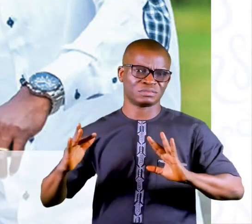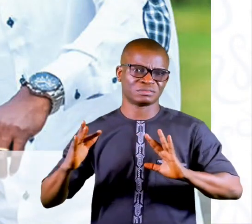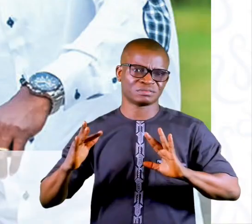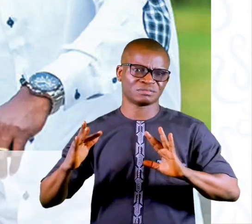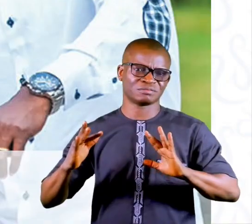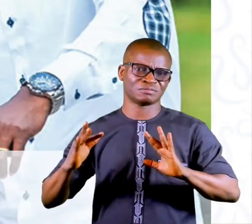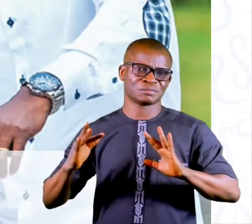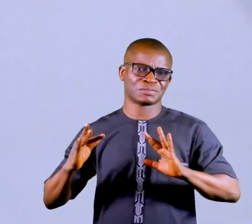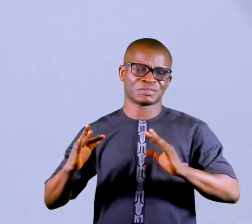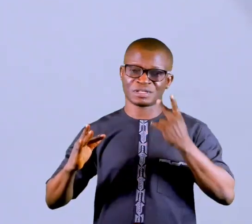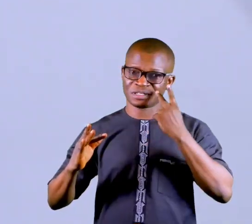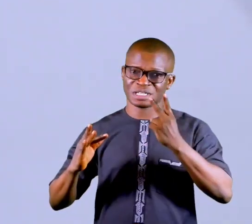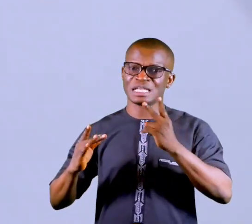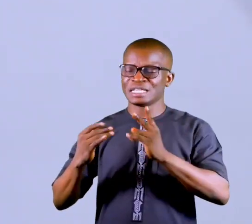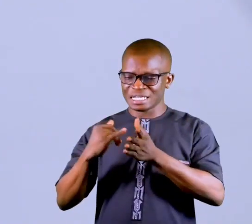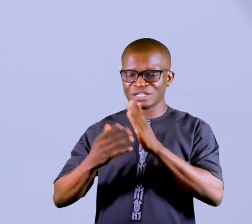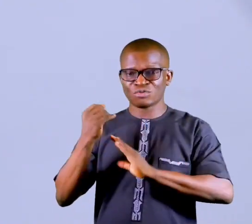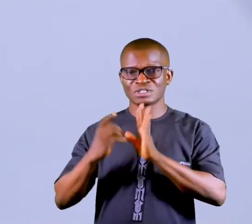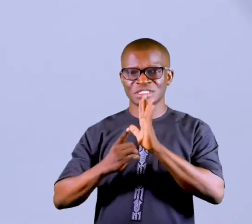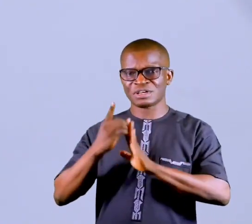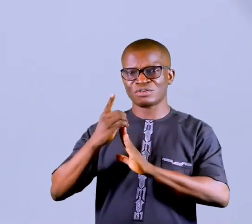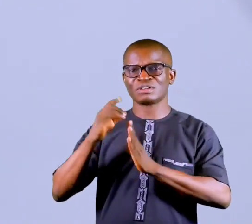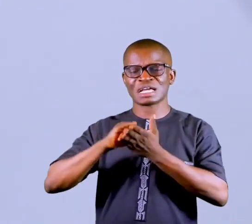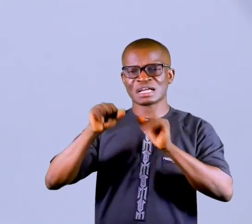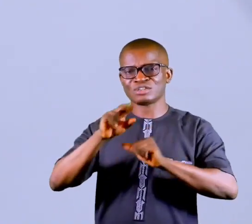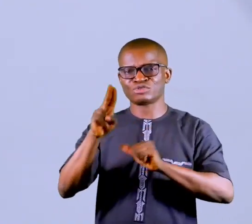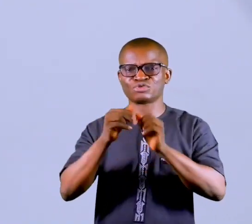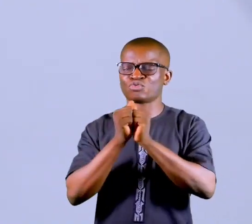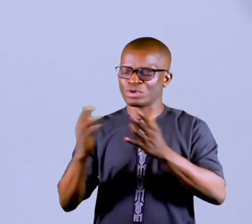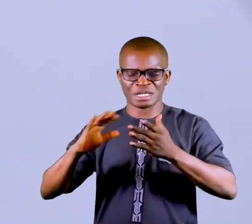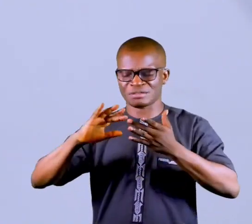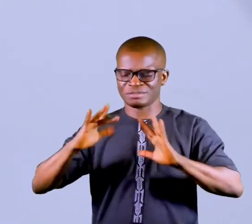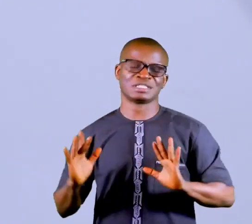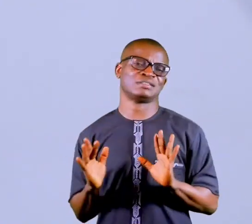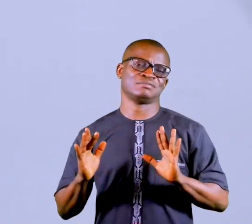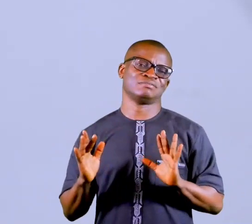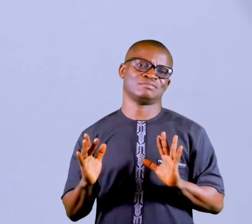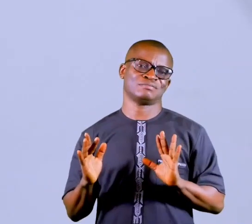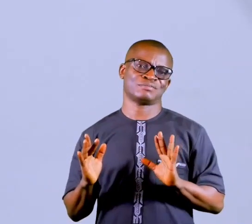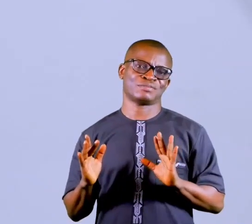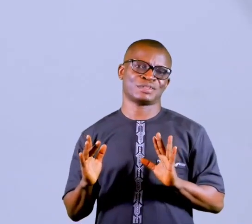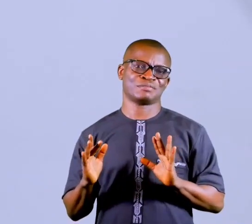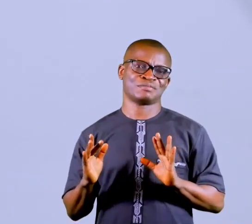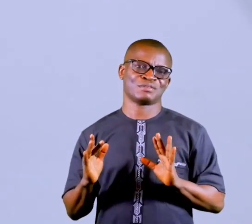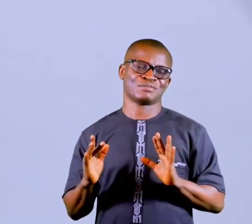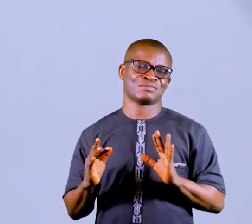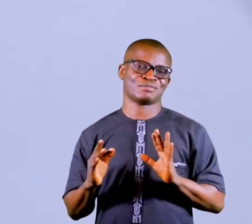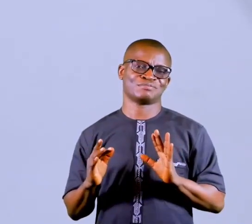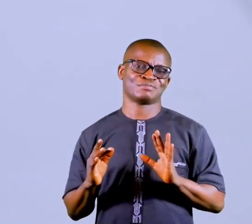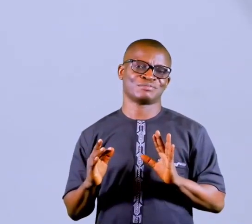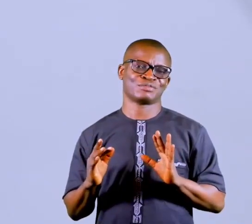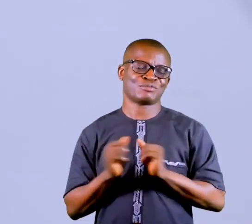for teens. So it's been developed for offline use. In other words, you can use it even when you don't have Wi-Fi